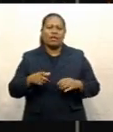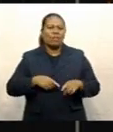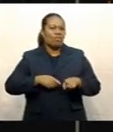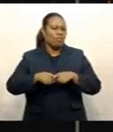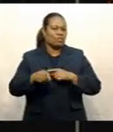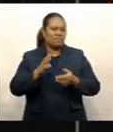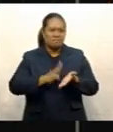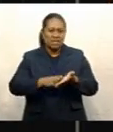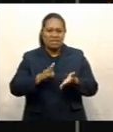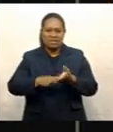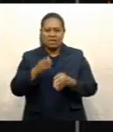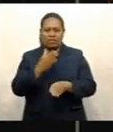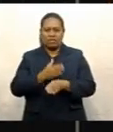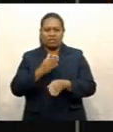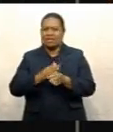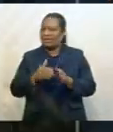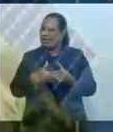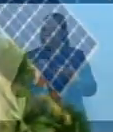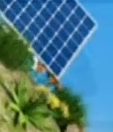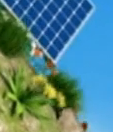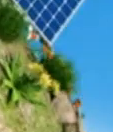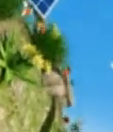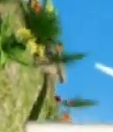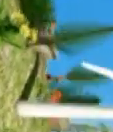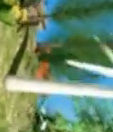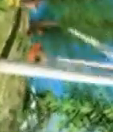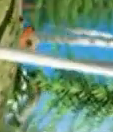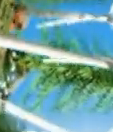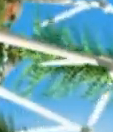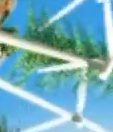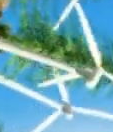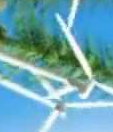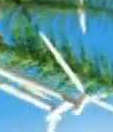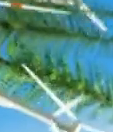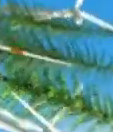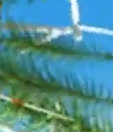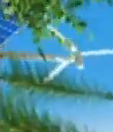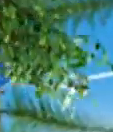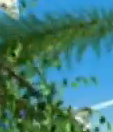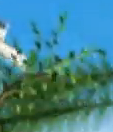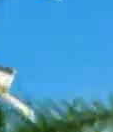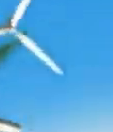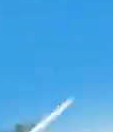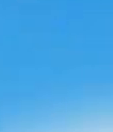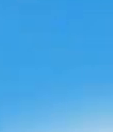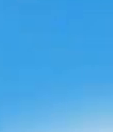of millions of jobs have been lost. Minister for Agriculture